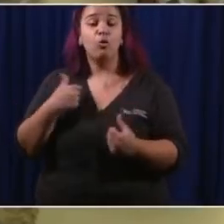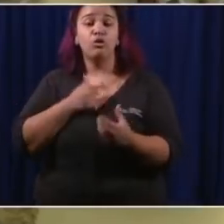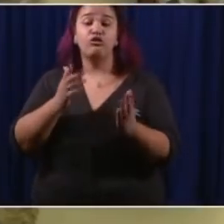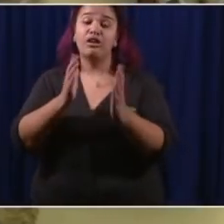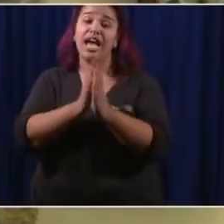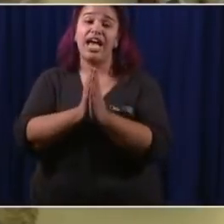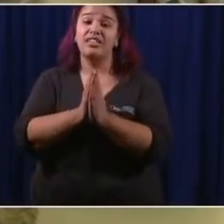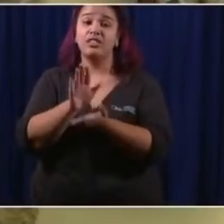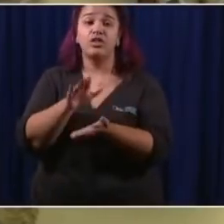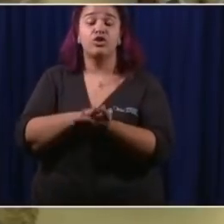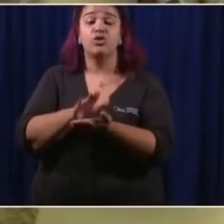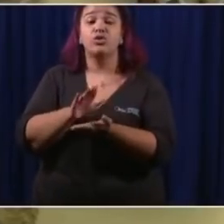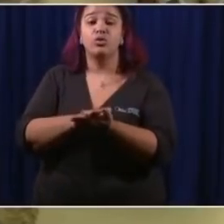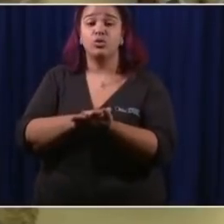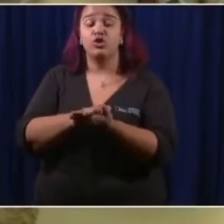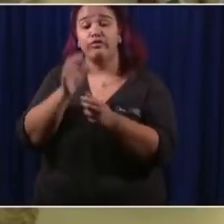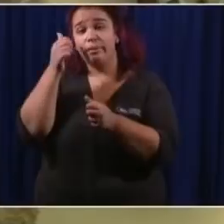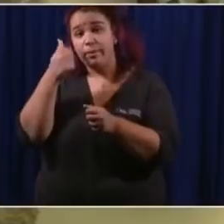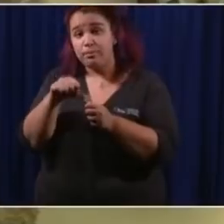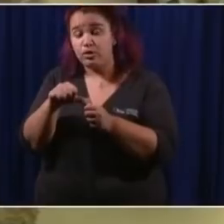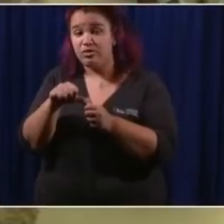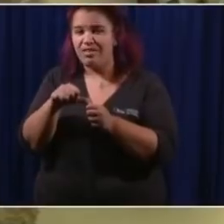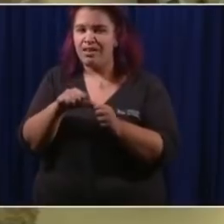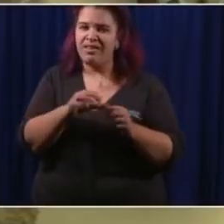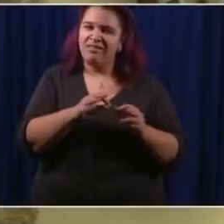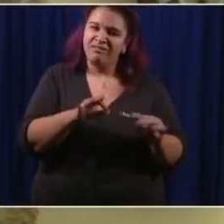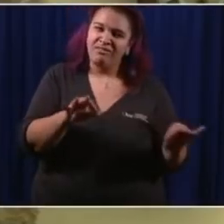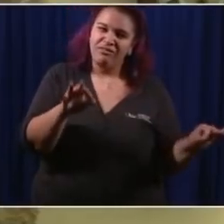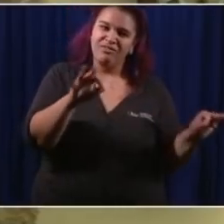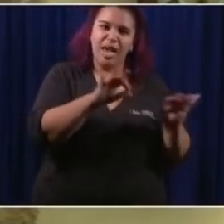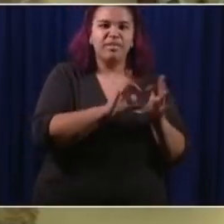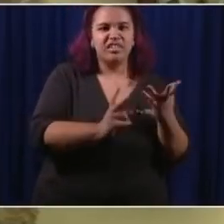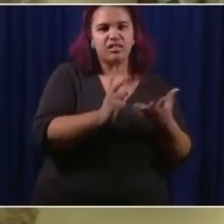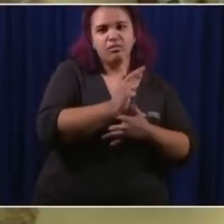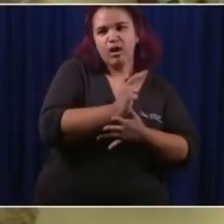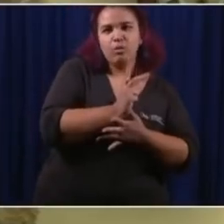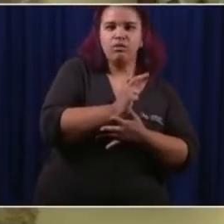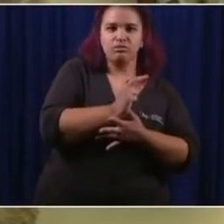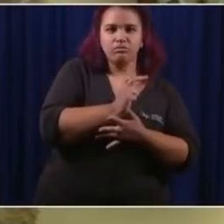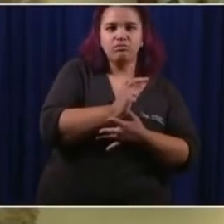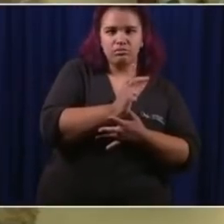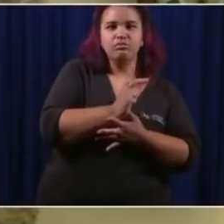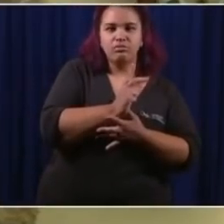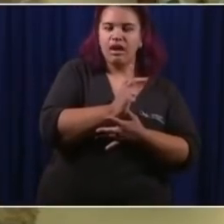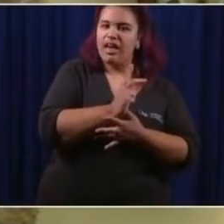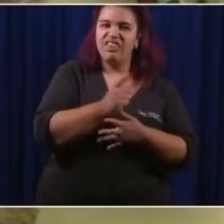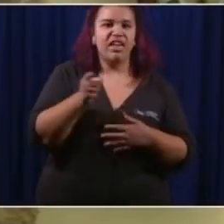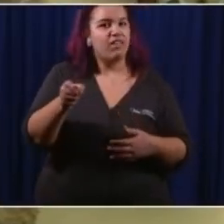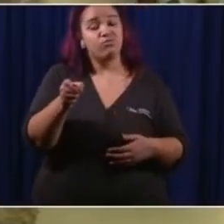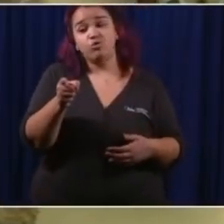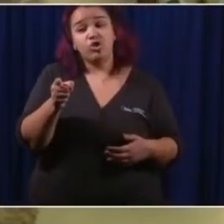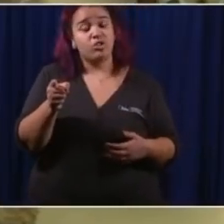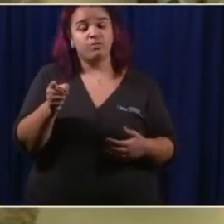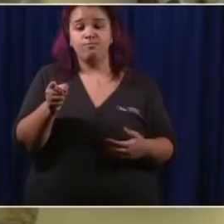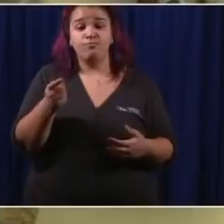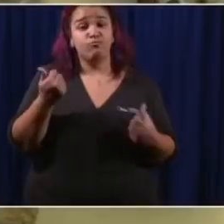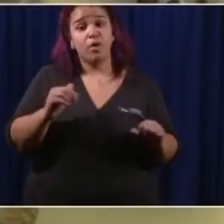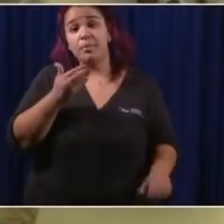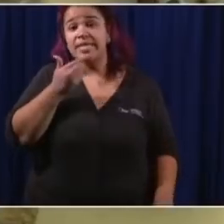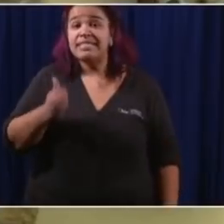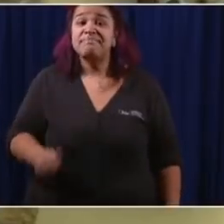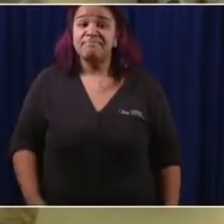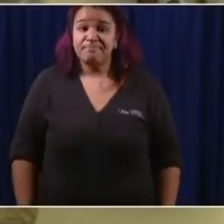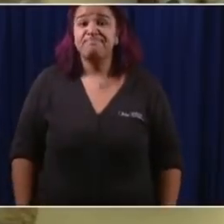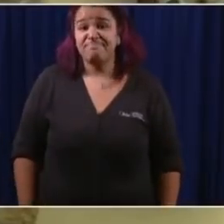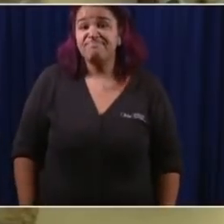prioritize families, and they're going to have to do, the best that they can. We're trying to get